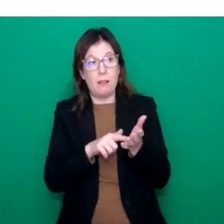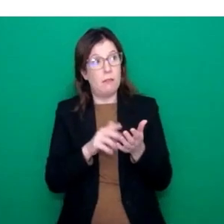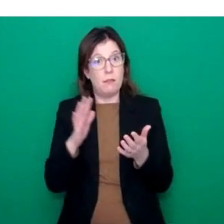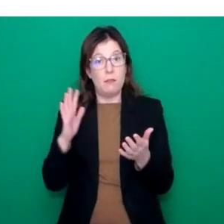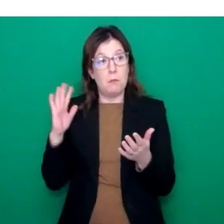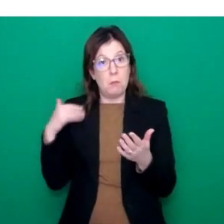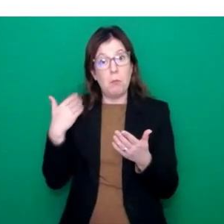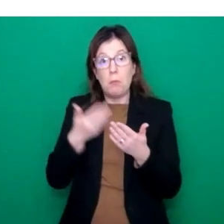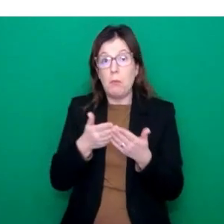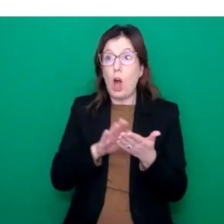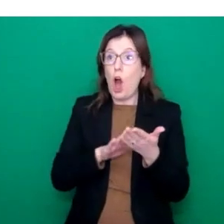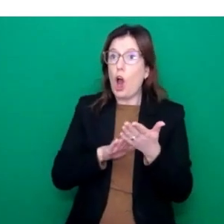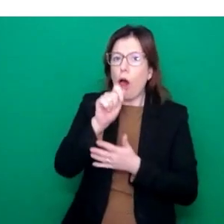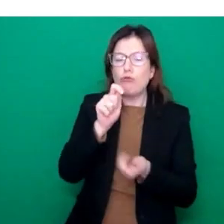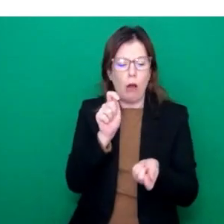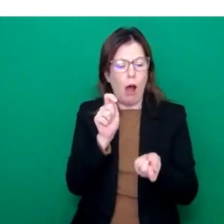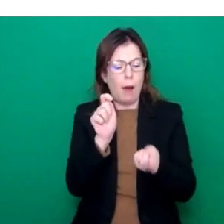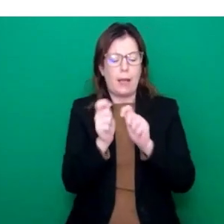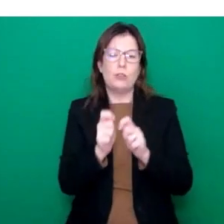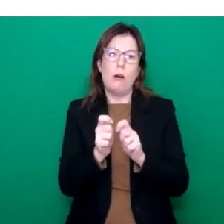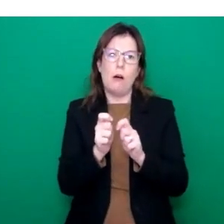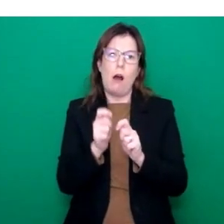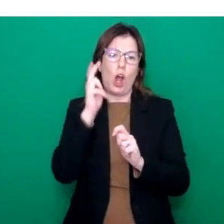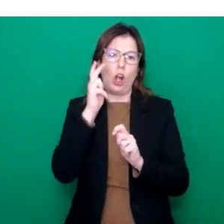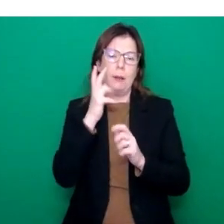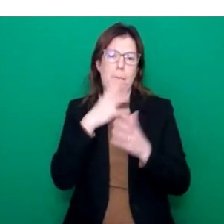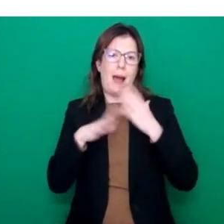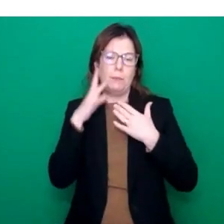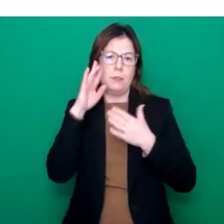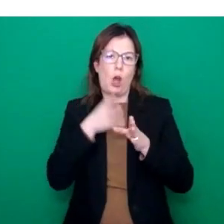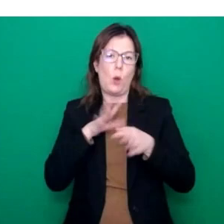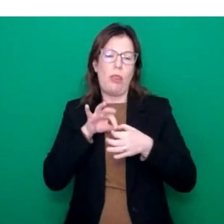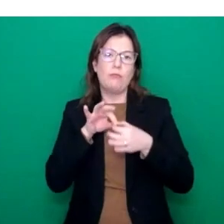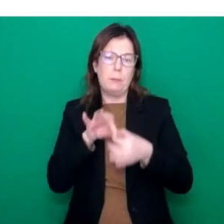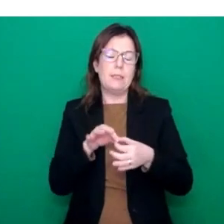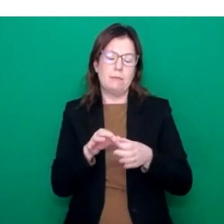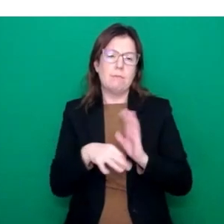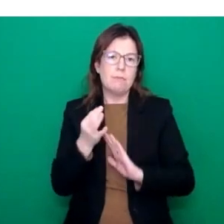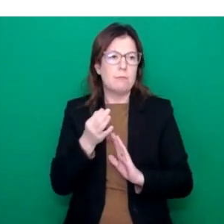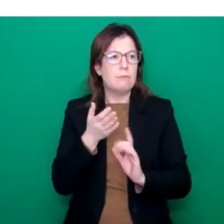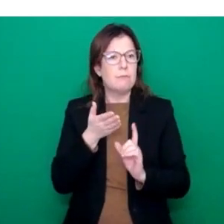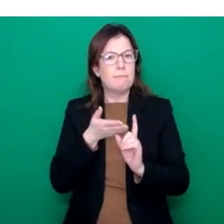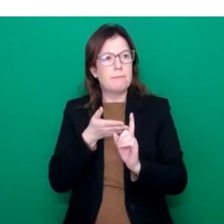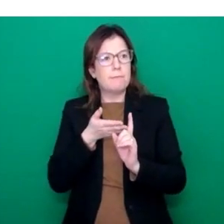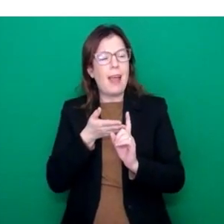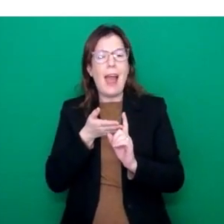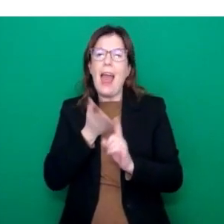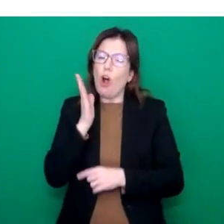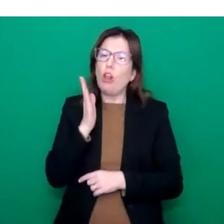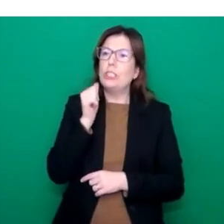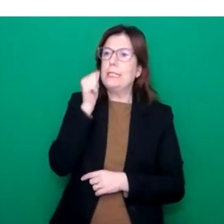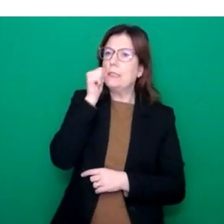in terms of cultural adaptations in cognitive behavioural psychotherapy, and acknowledgement of the limitations with